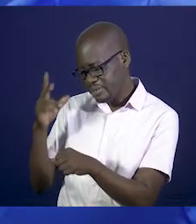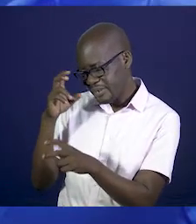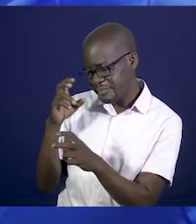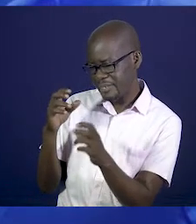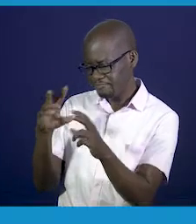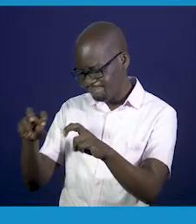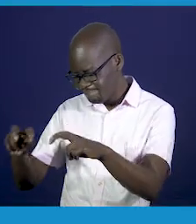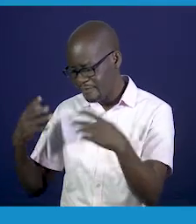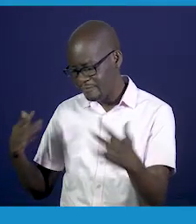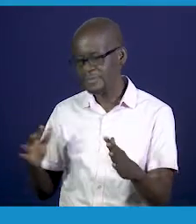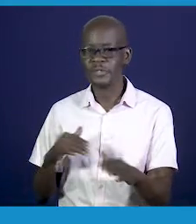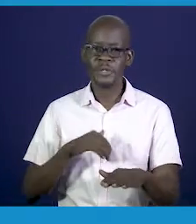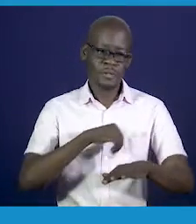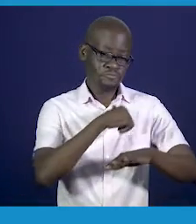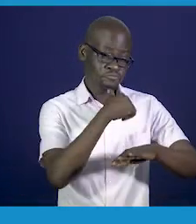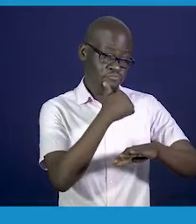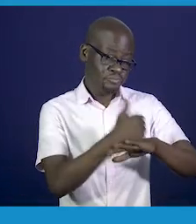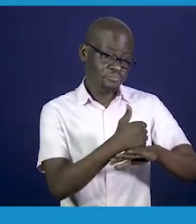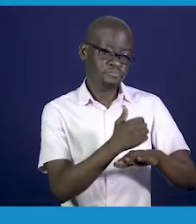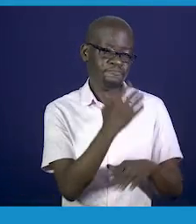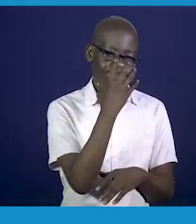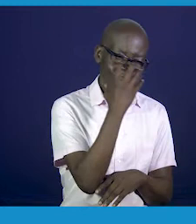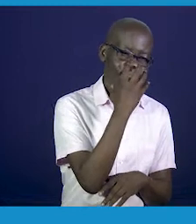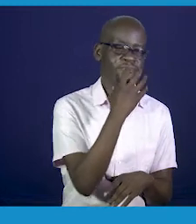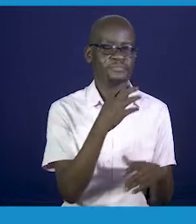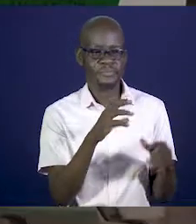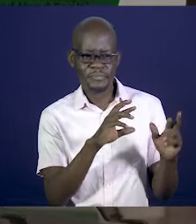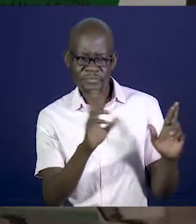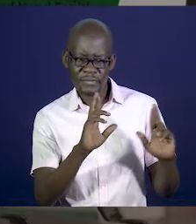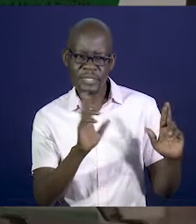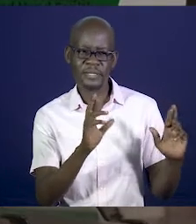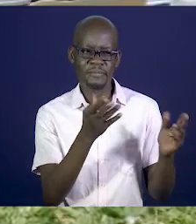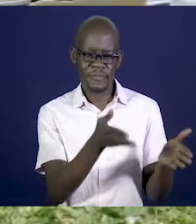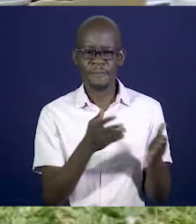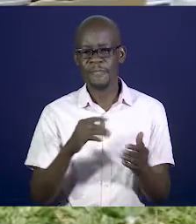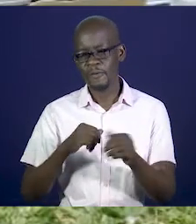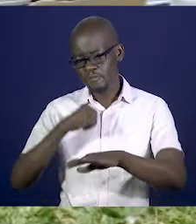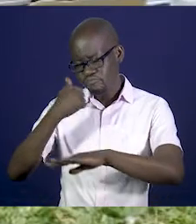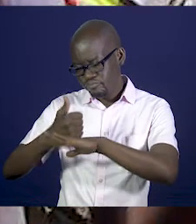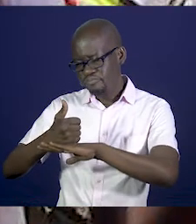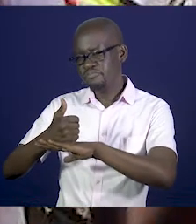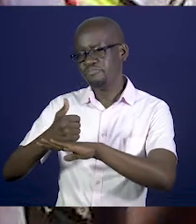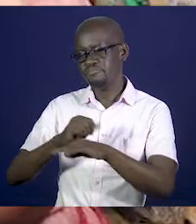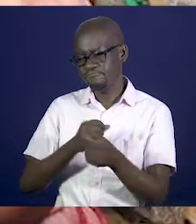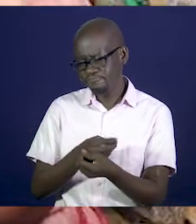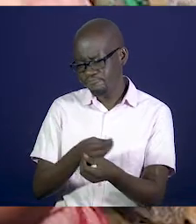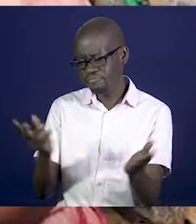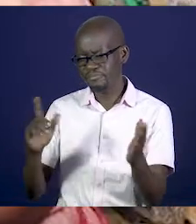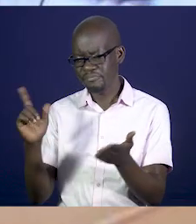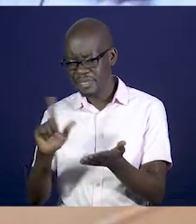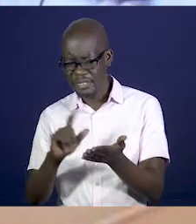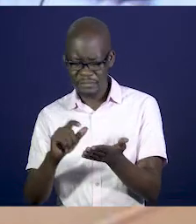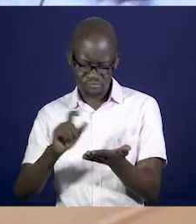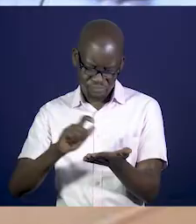have mobilized over 500 ventilators for critical care. We have manufactured and distributed millions of liters